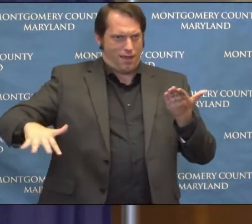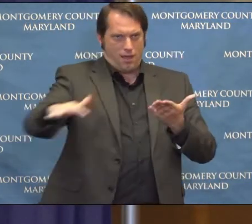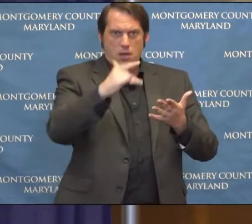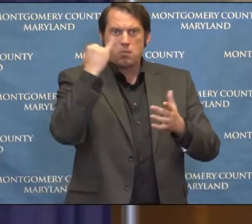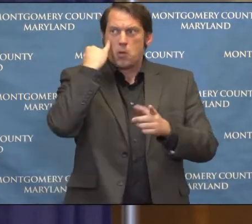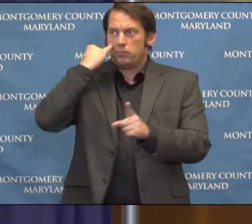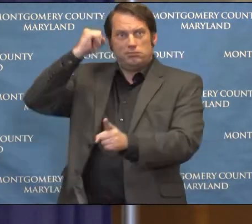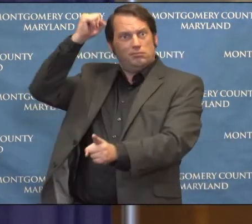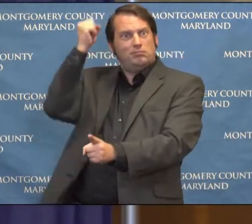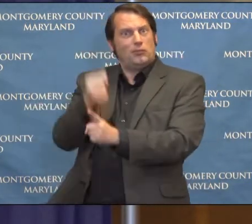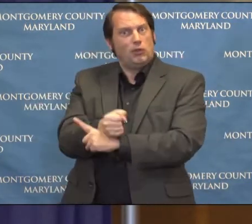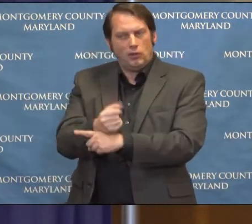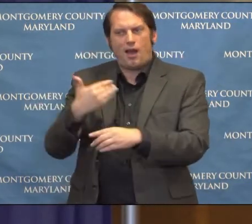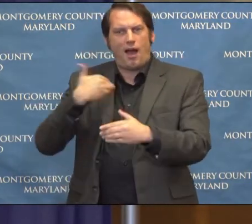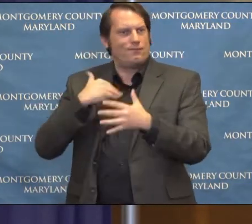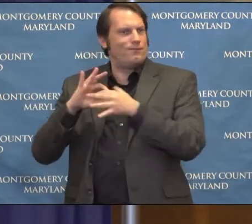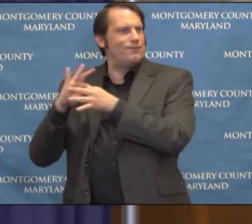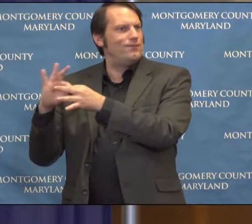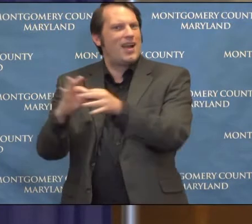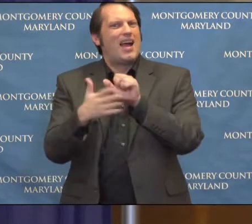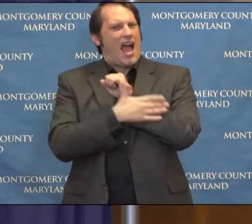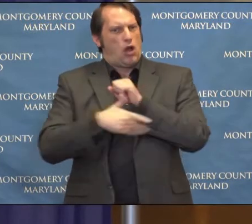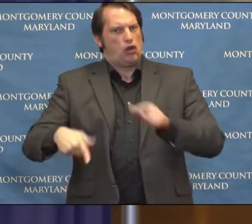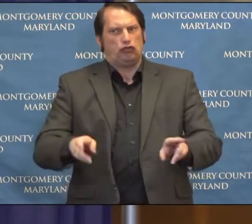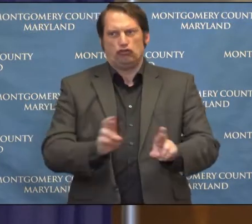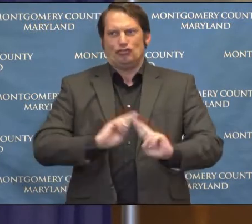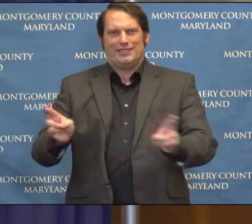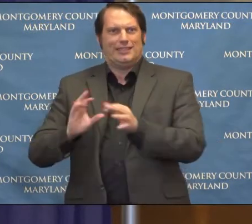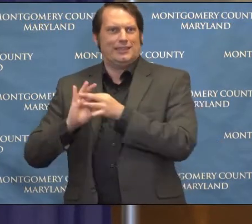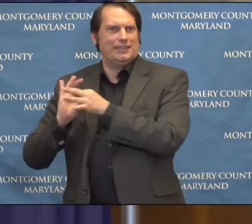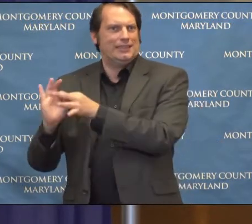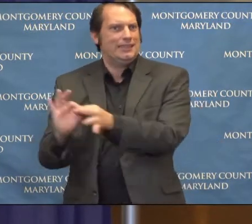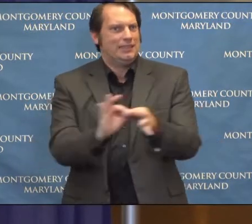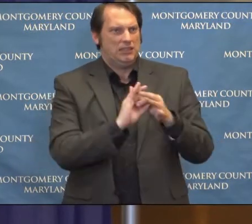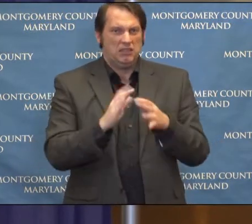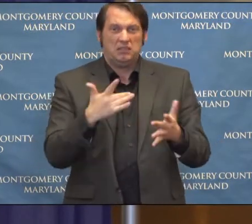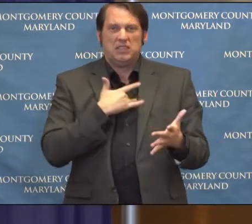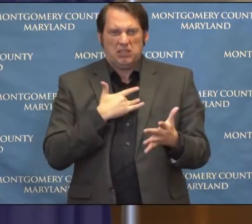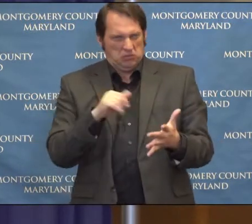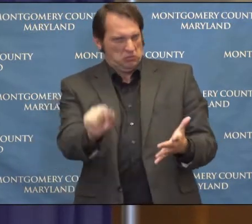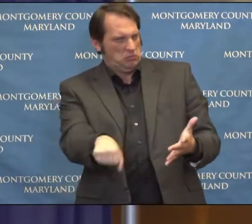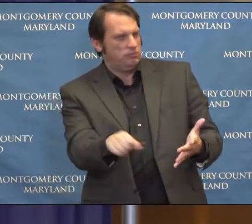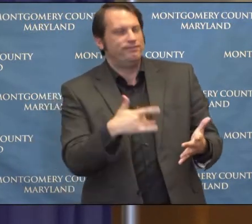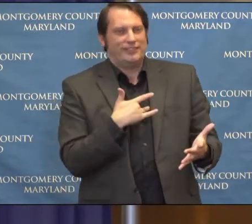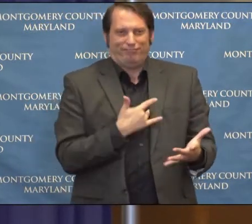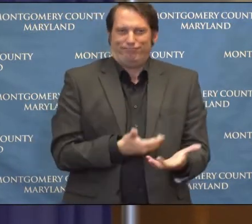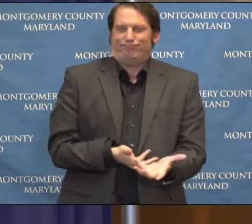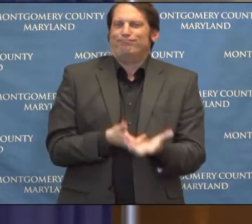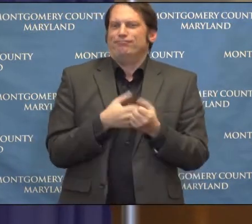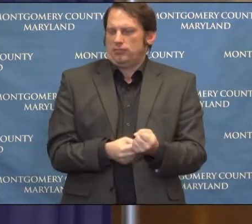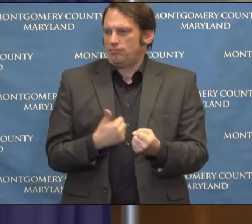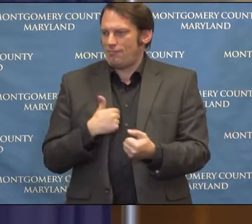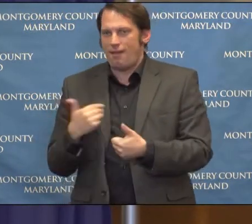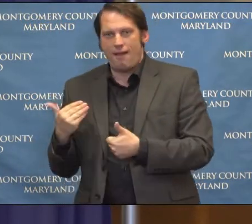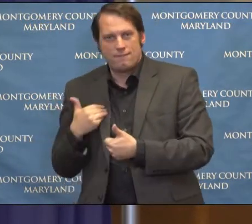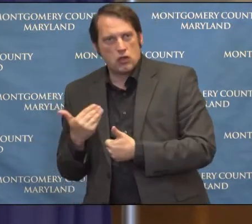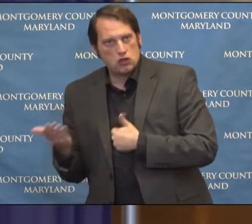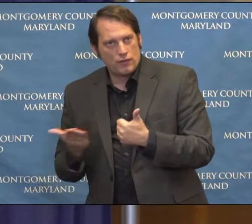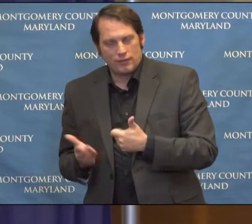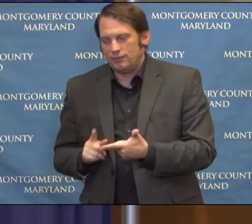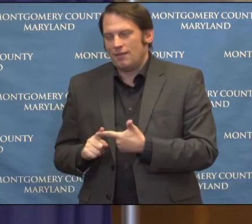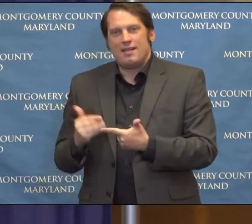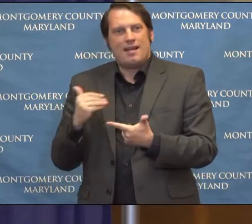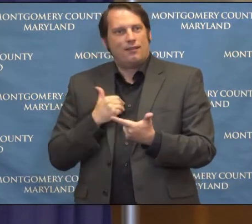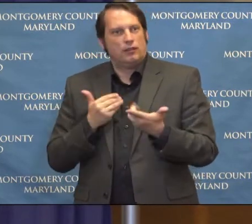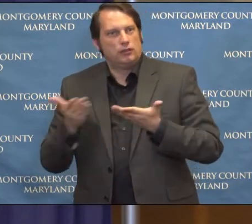comfortable and confident that we have the services and supplies to meet the needs of our residents today. But we continue to